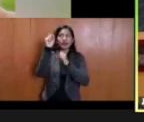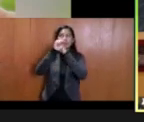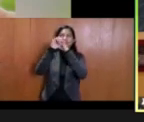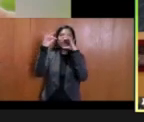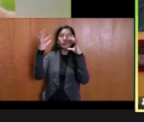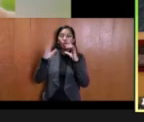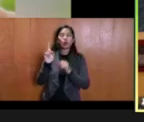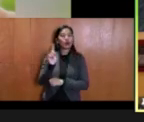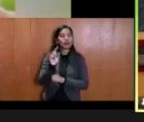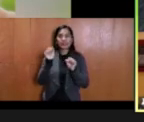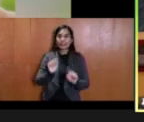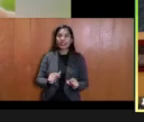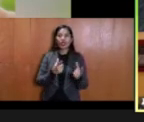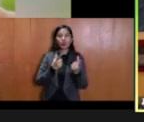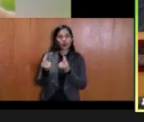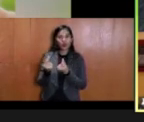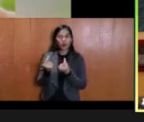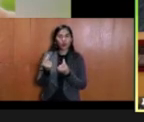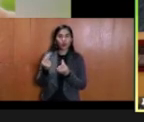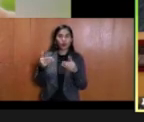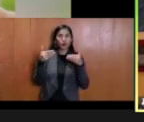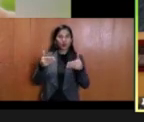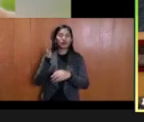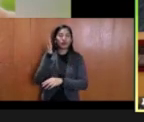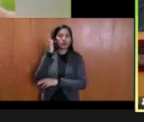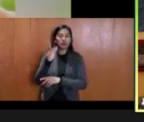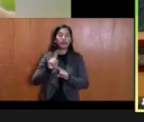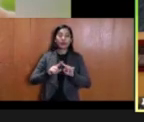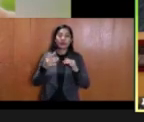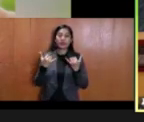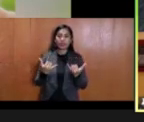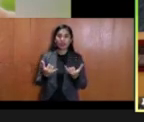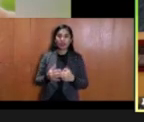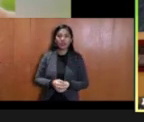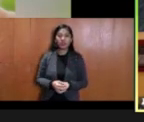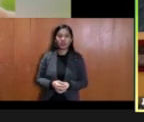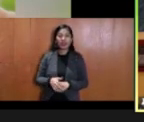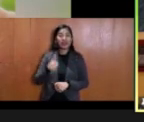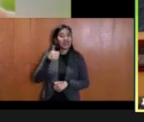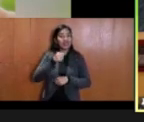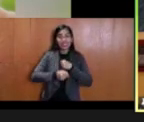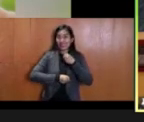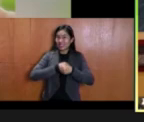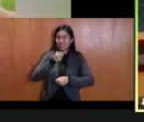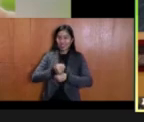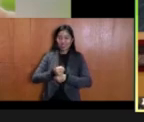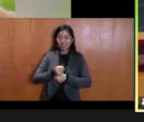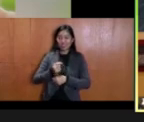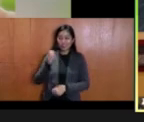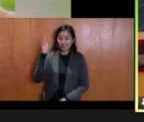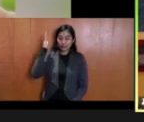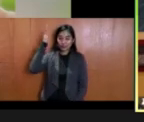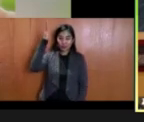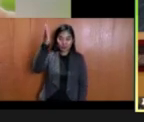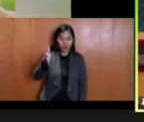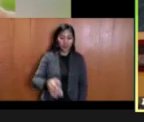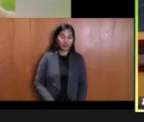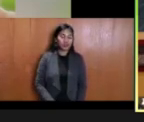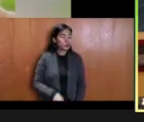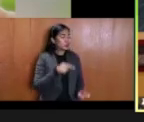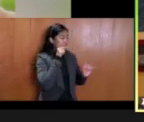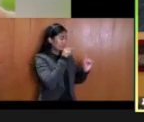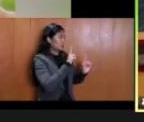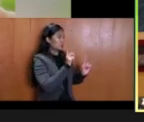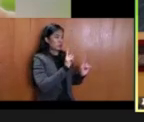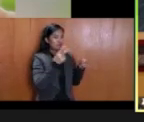done to change it and to move things forward. In the meantime, fast forward 10 years from now, Dr. Ming, what will you be talking to us about? Just